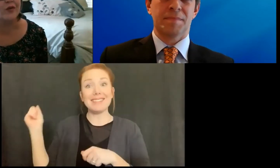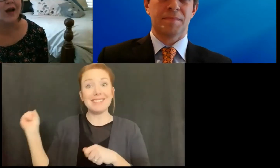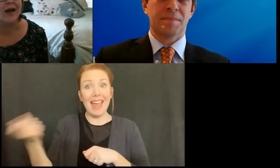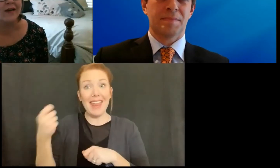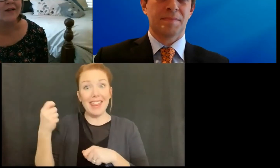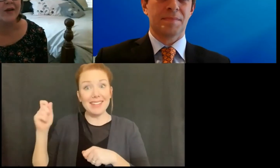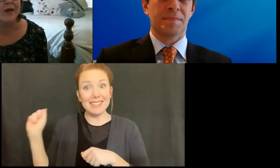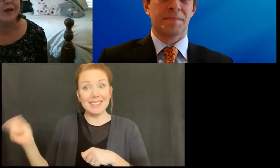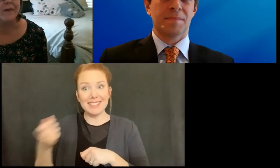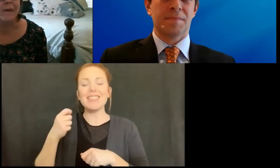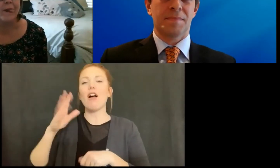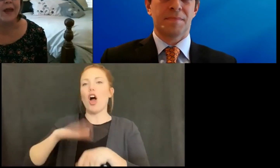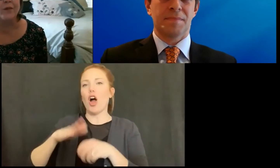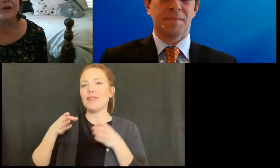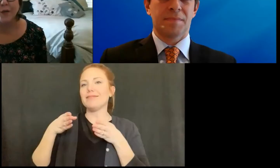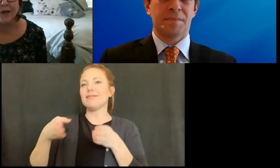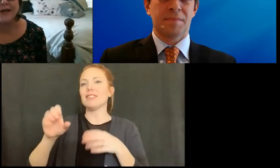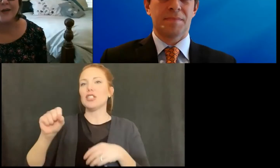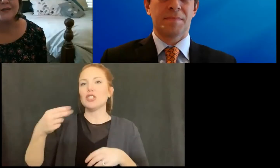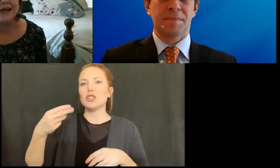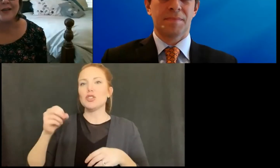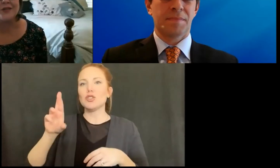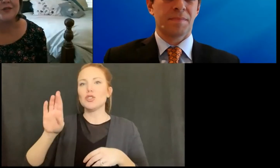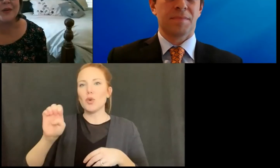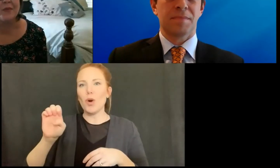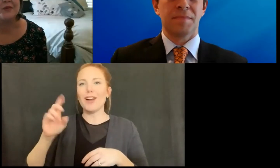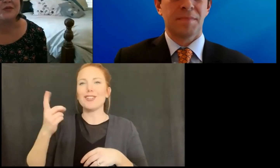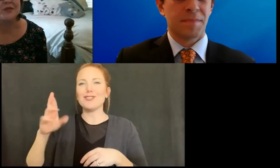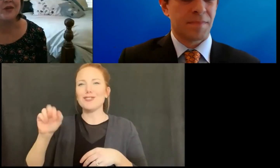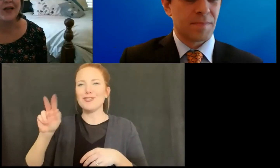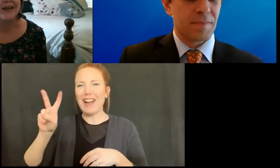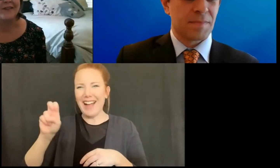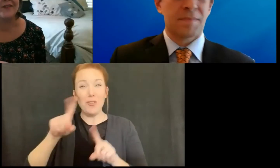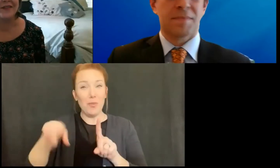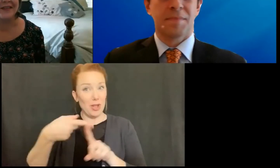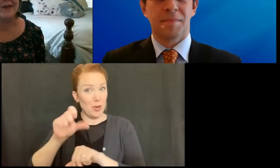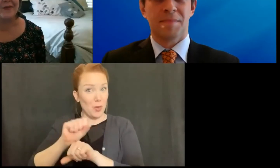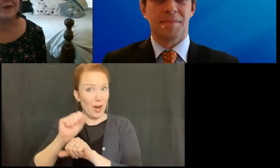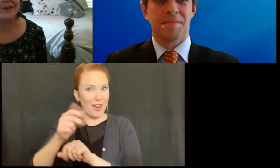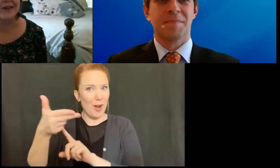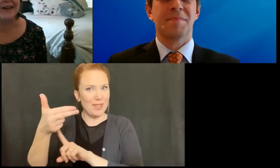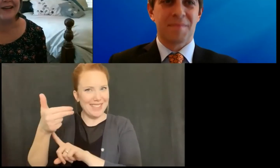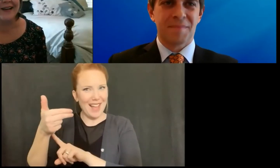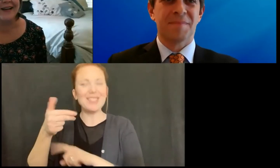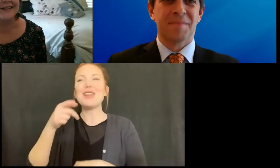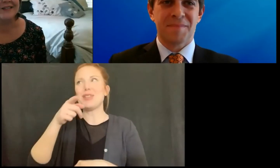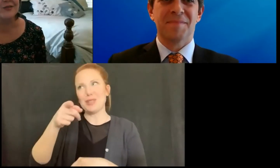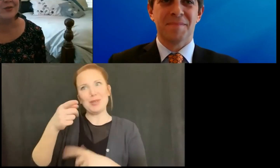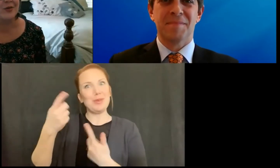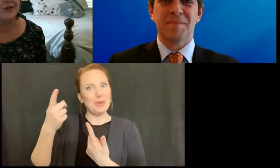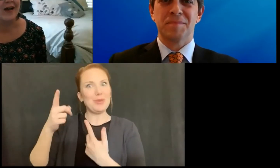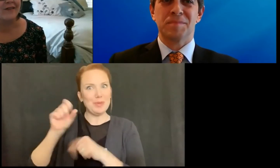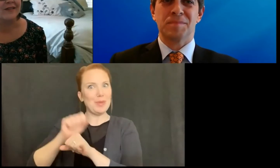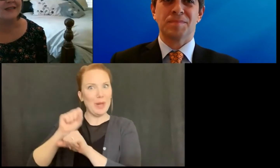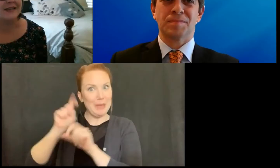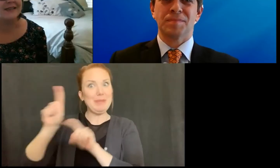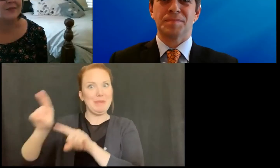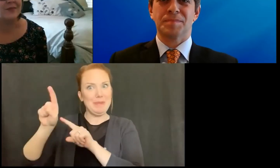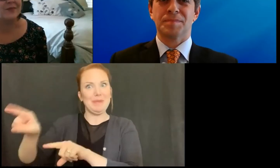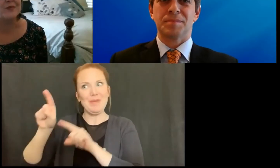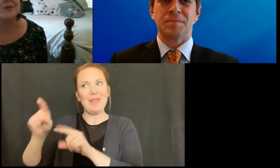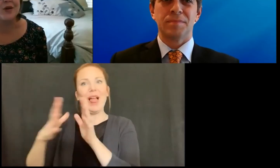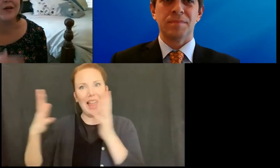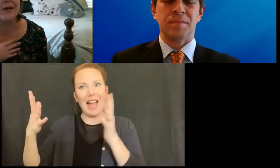Shore Drive. And when you work in hotels, you spend most of your life at work. So Shore Drive is